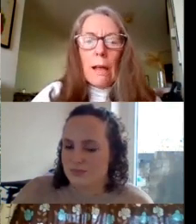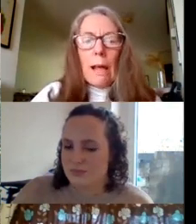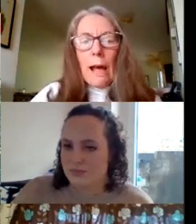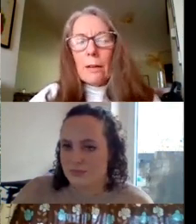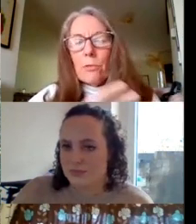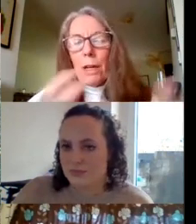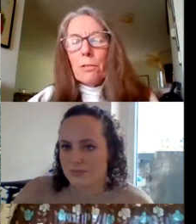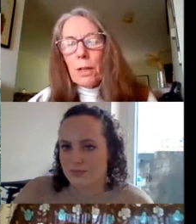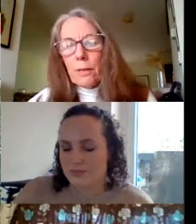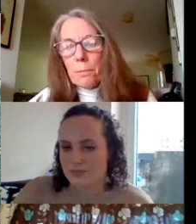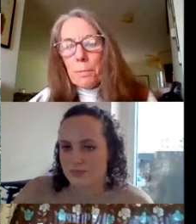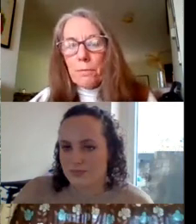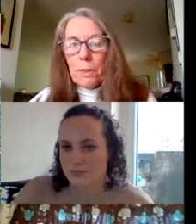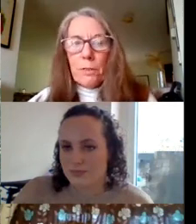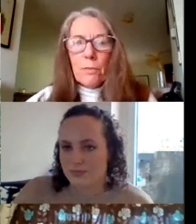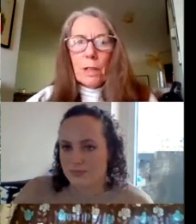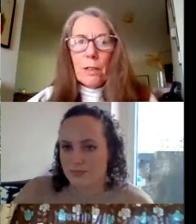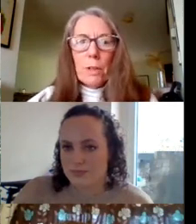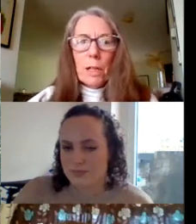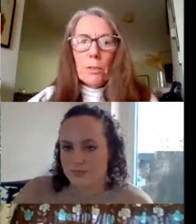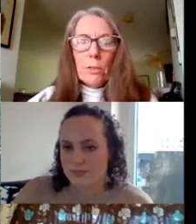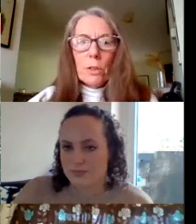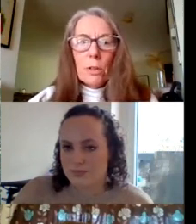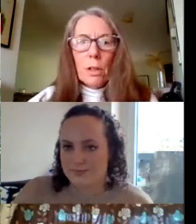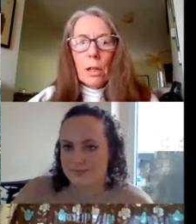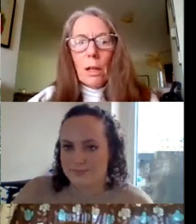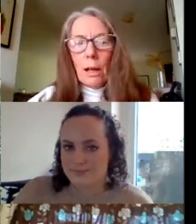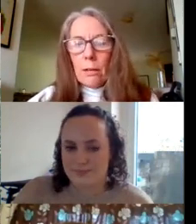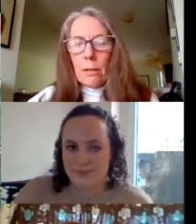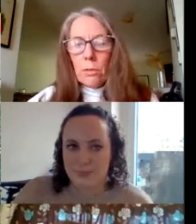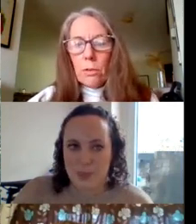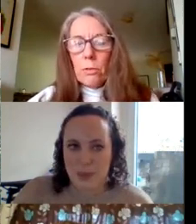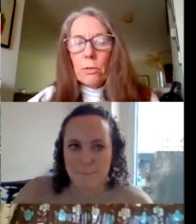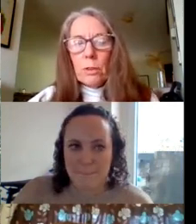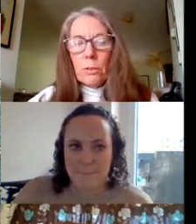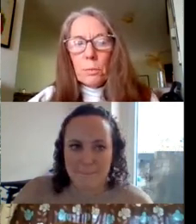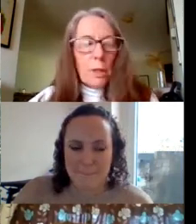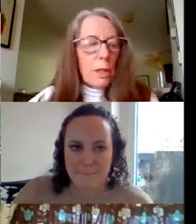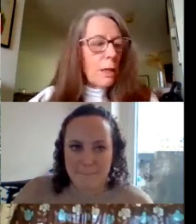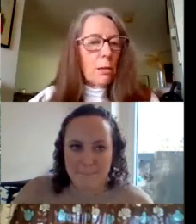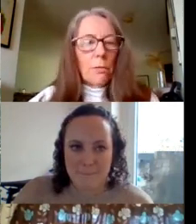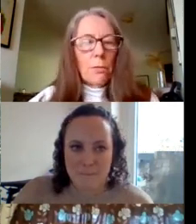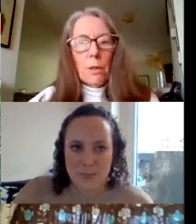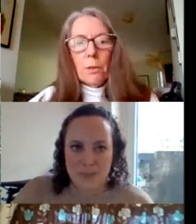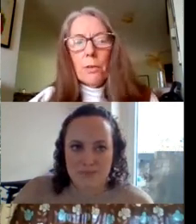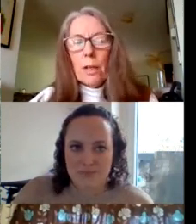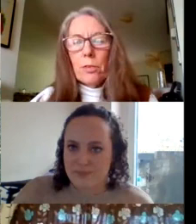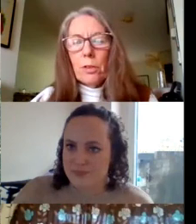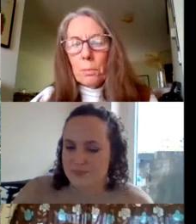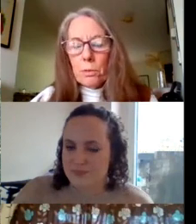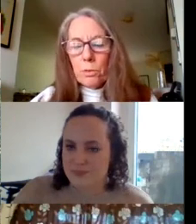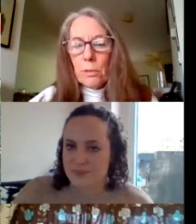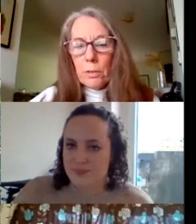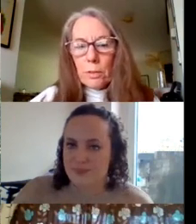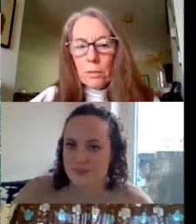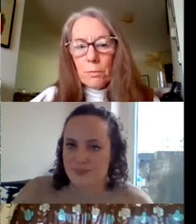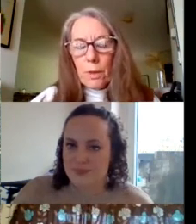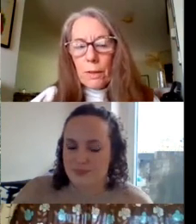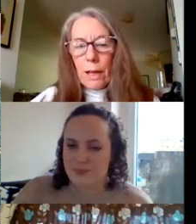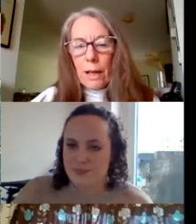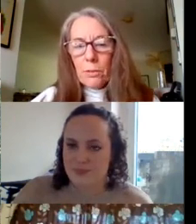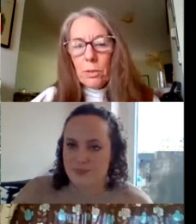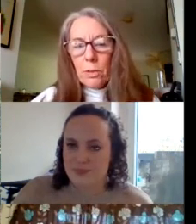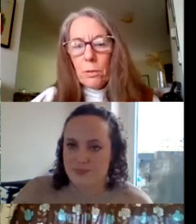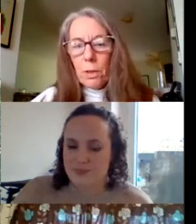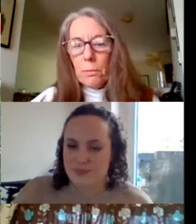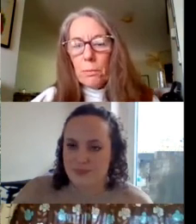you, and the benefits of recreation, and using some of the creative opportunities that